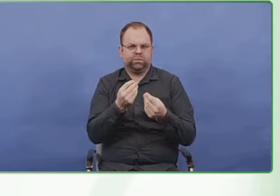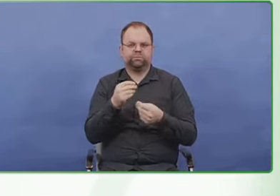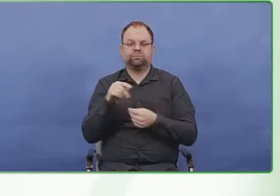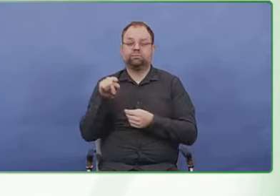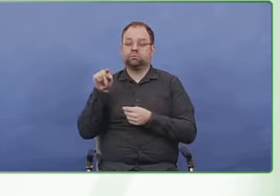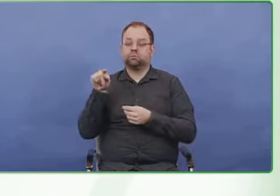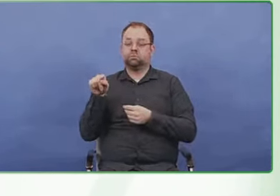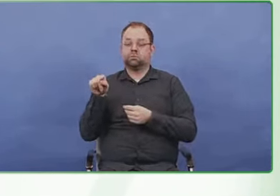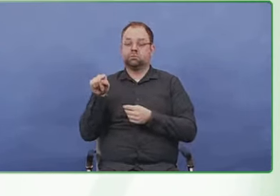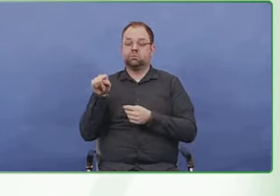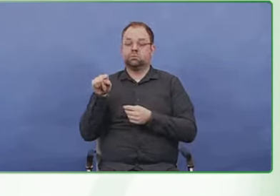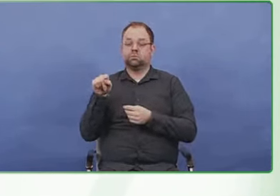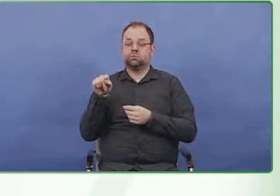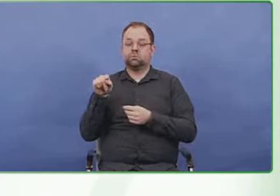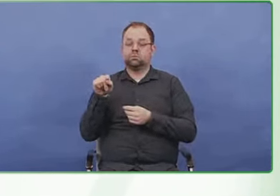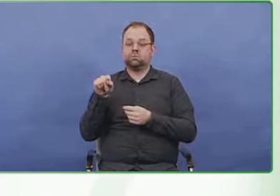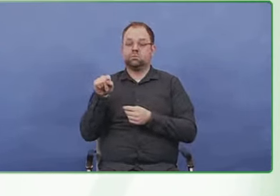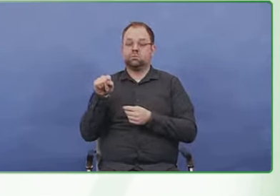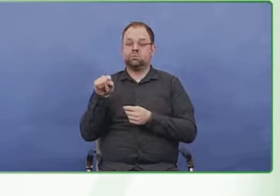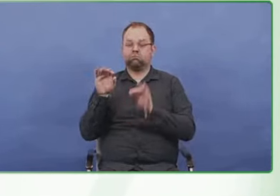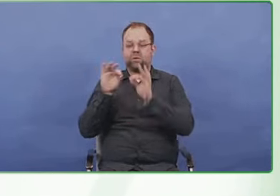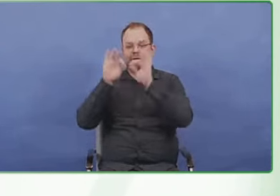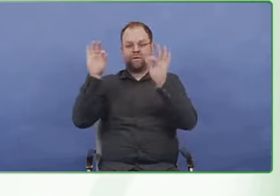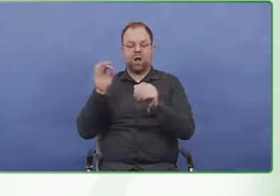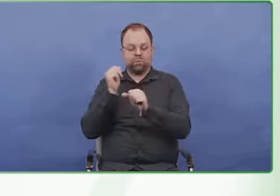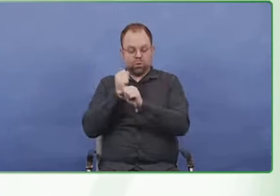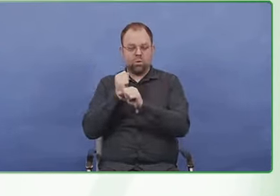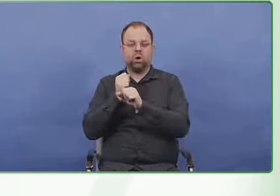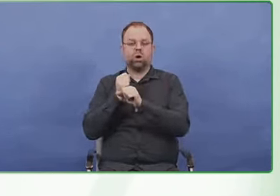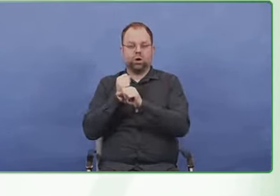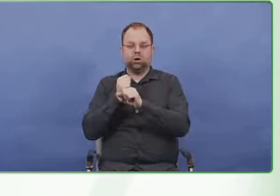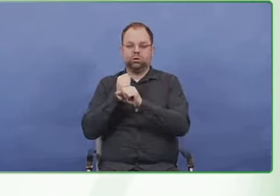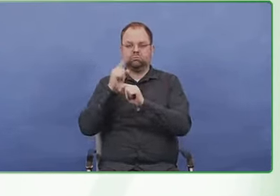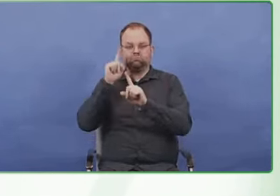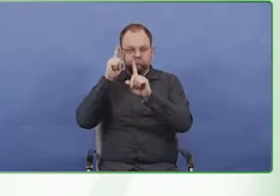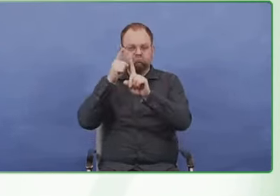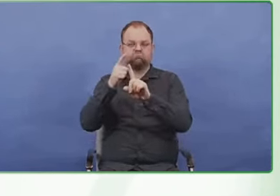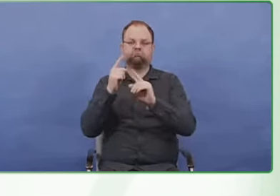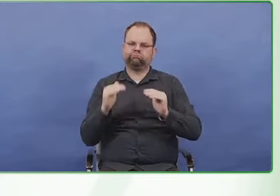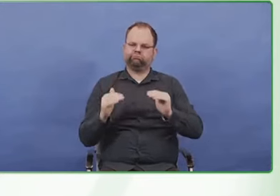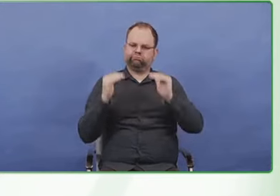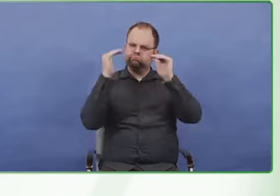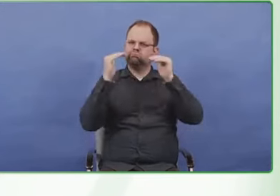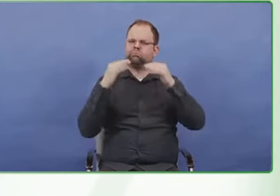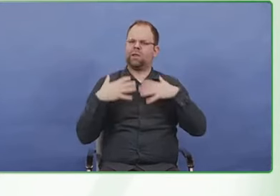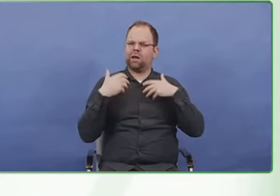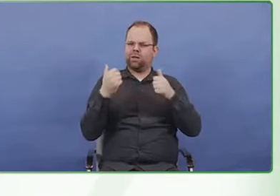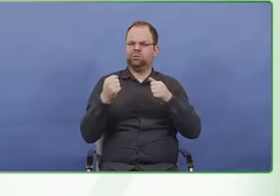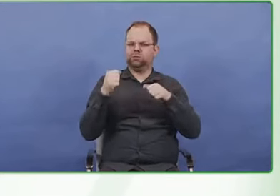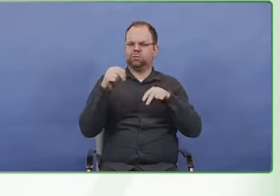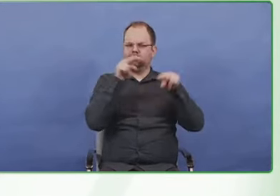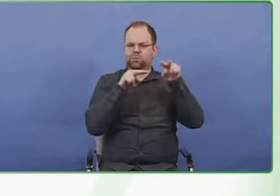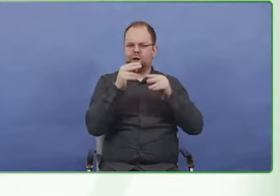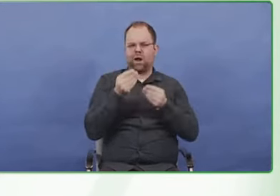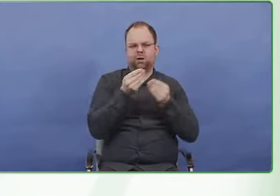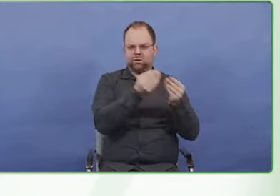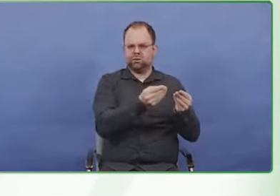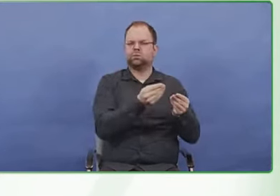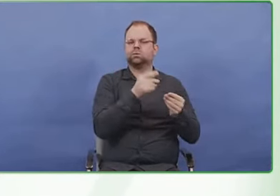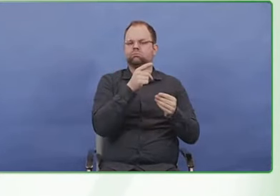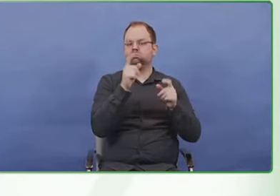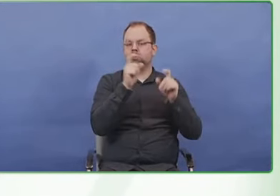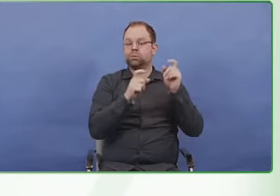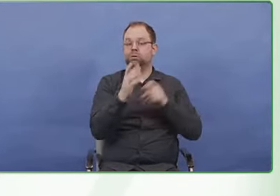framework, we do know that in particular Article 25, which is the right of a person to enjoy health under the UN